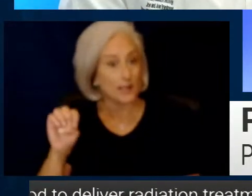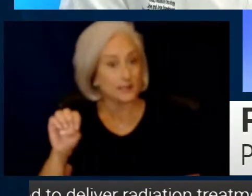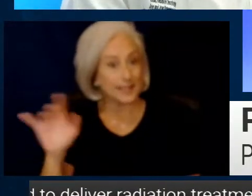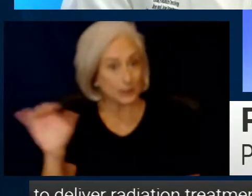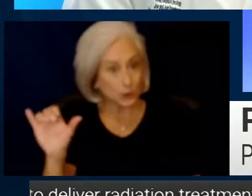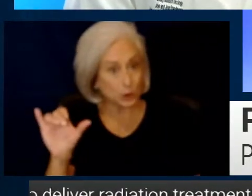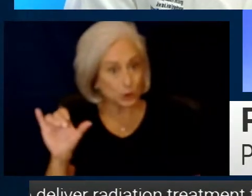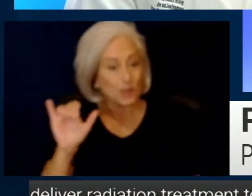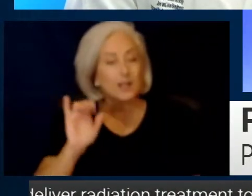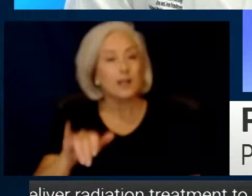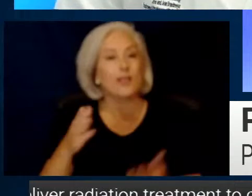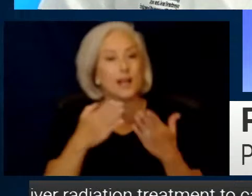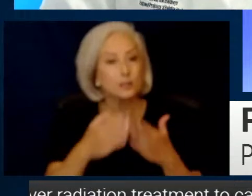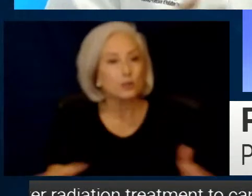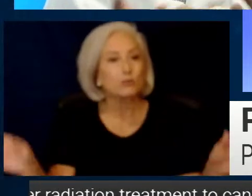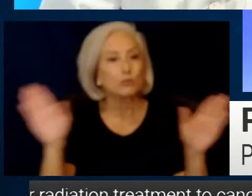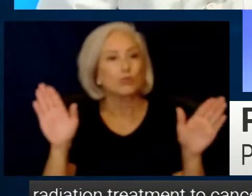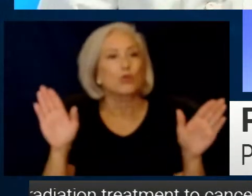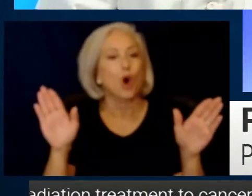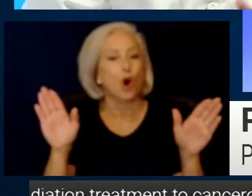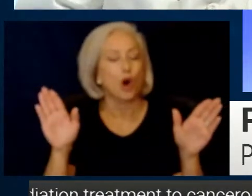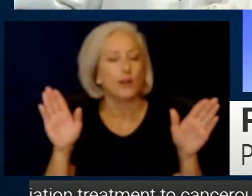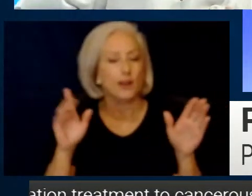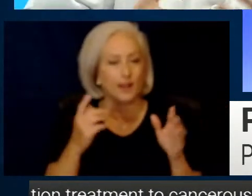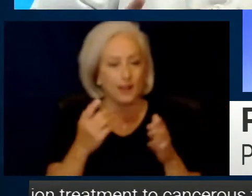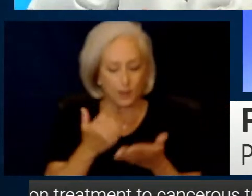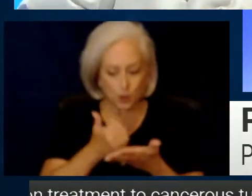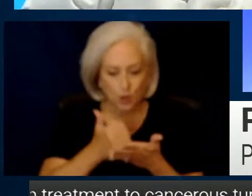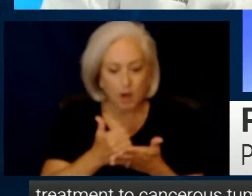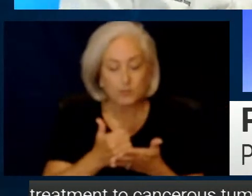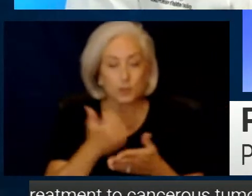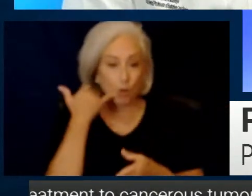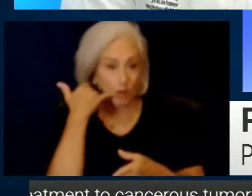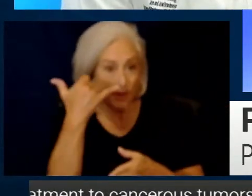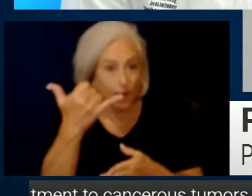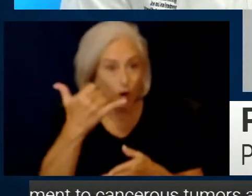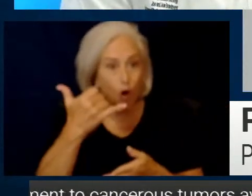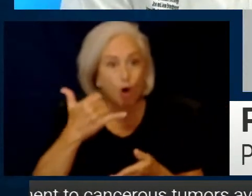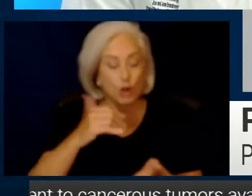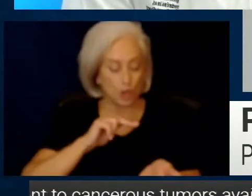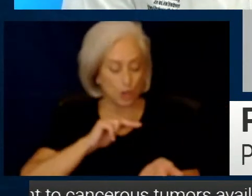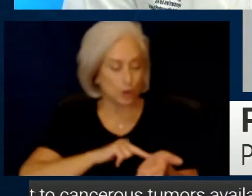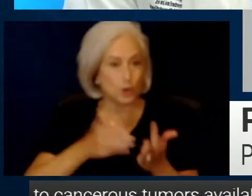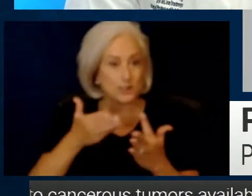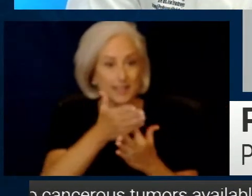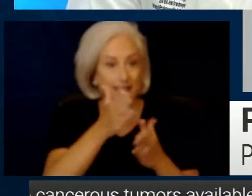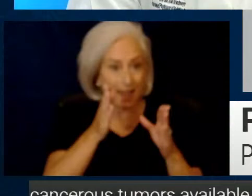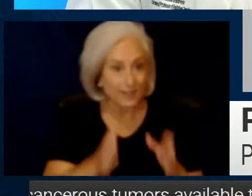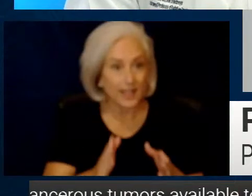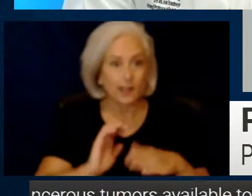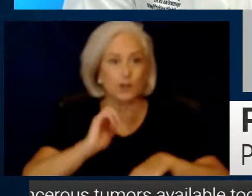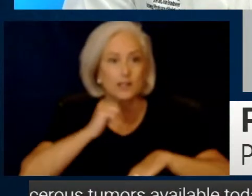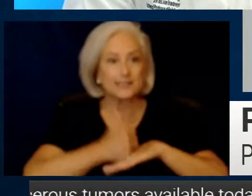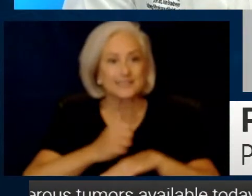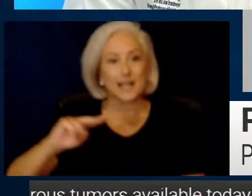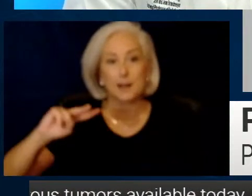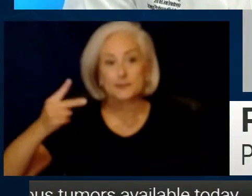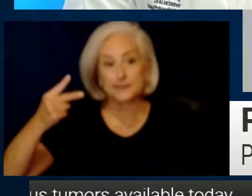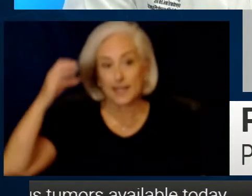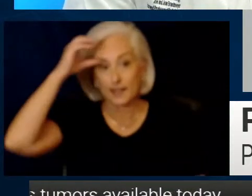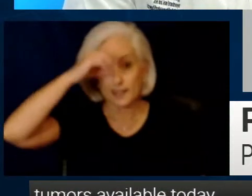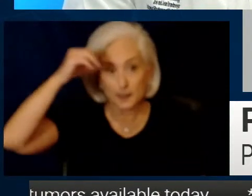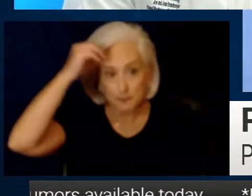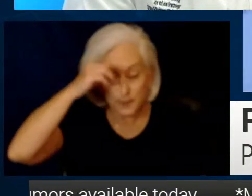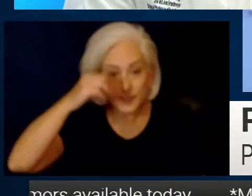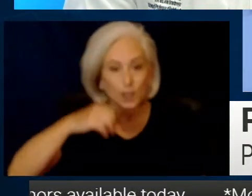but it's really easy for a patient to call the navigator line and get them set up for a second opinion or initial consultation to see if proton therapy is the